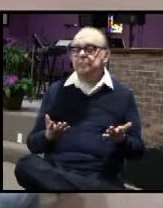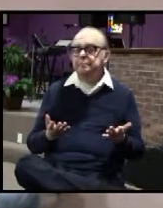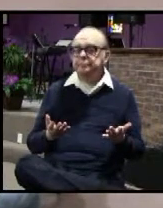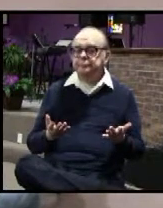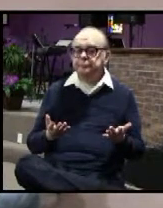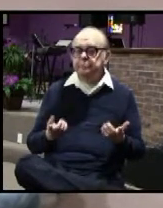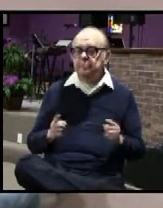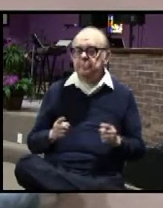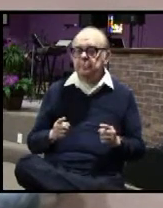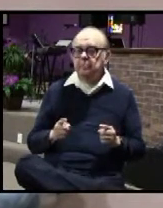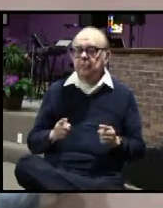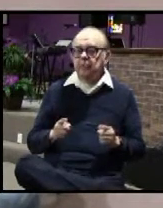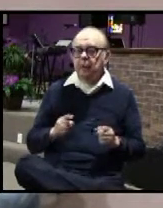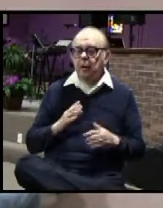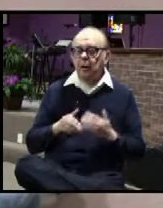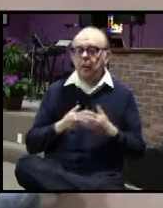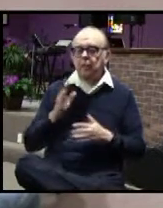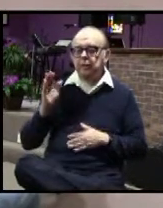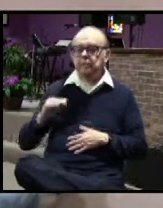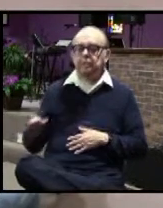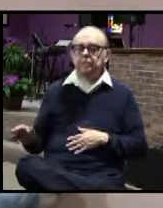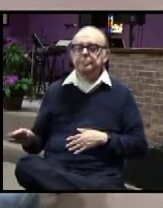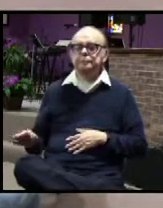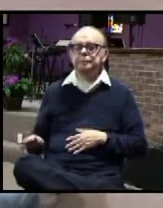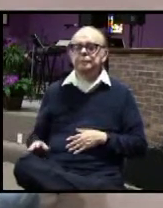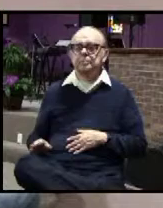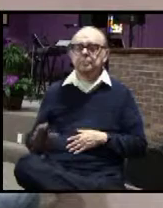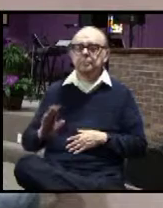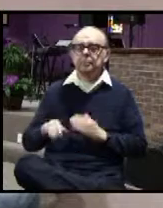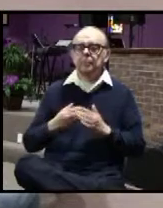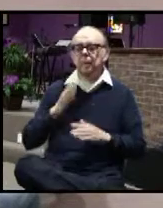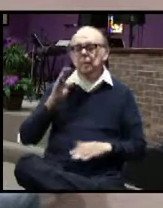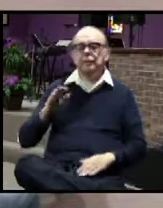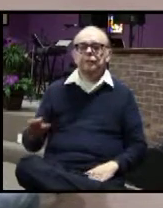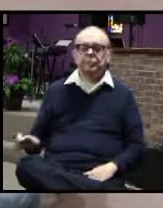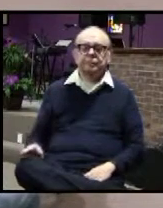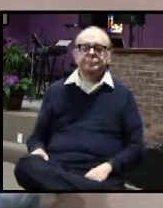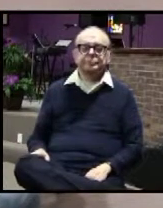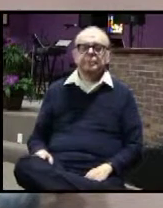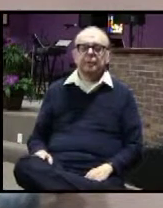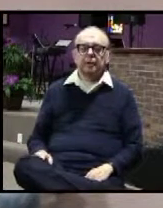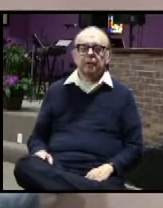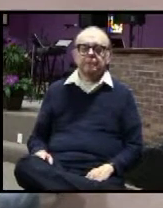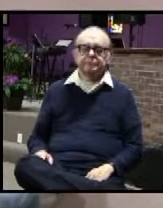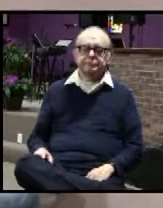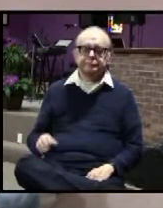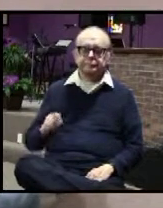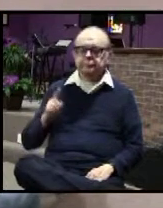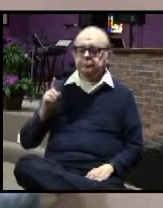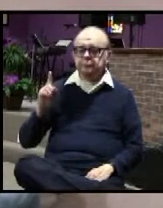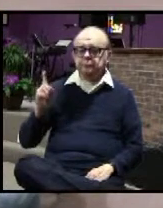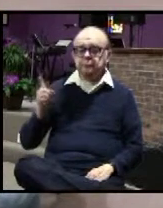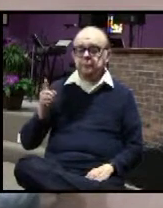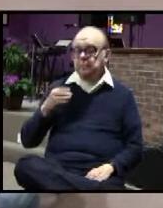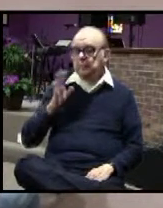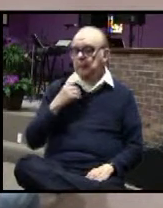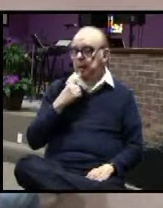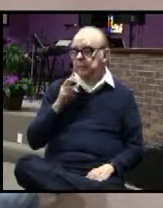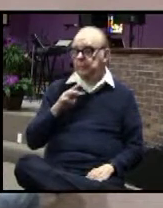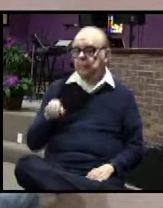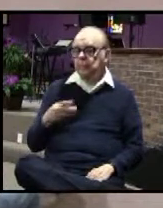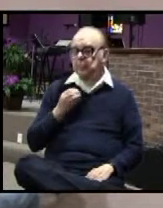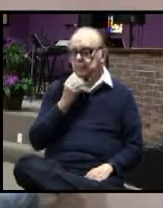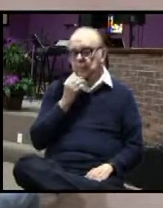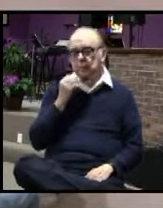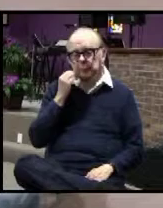It's going to be all of his children. All of his children. And he's going to say, welcome home. Welcome